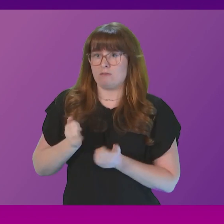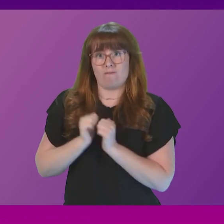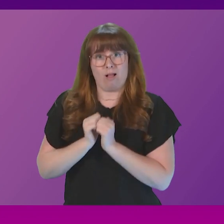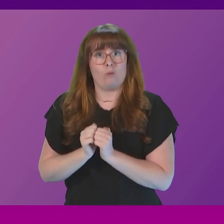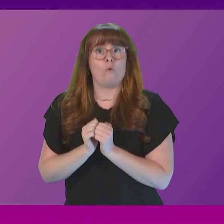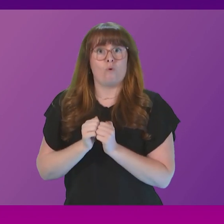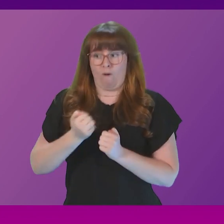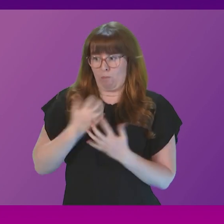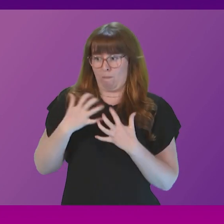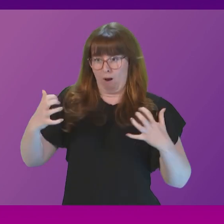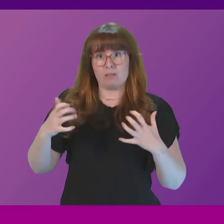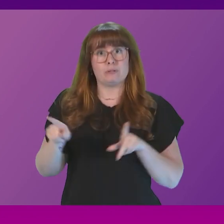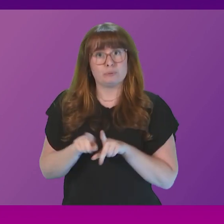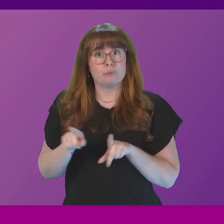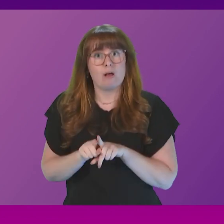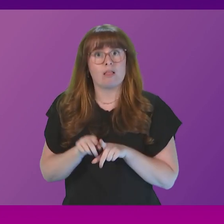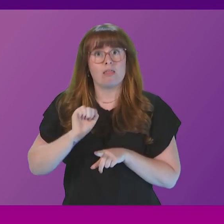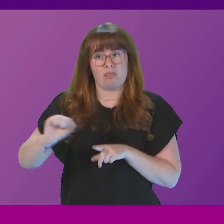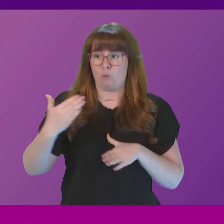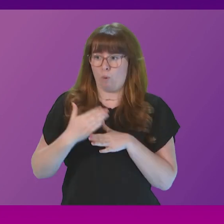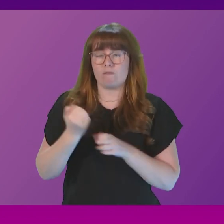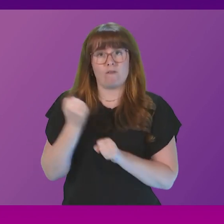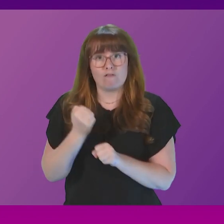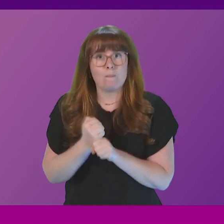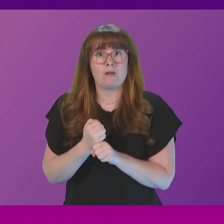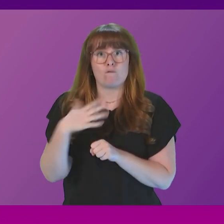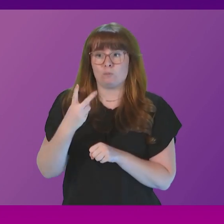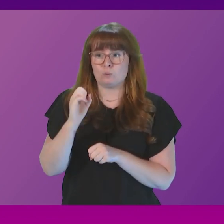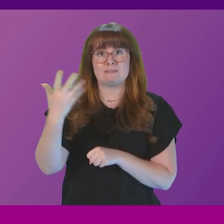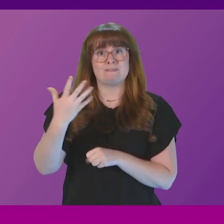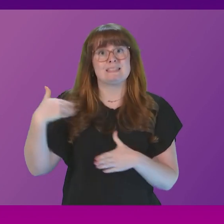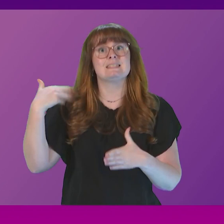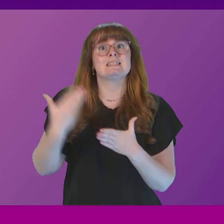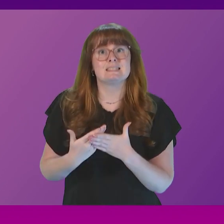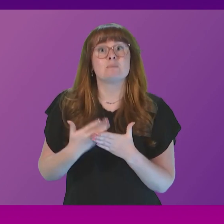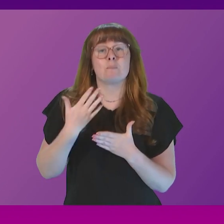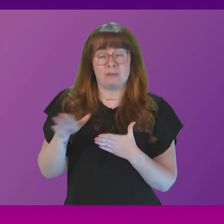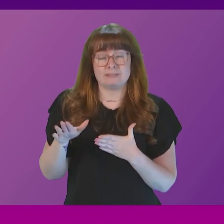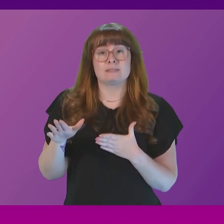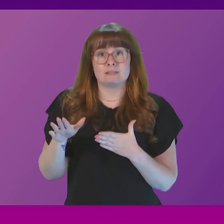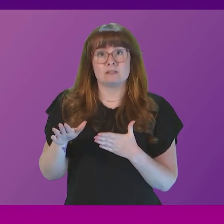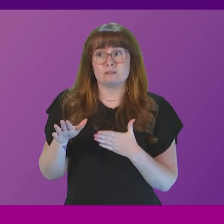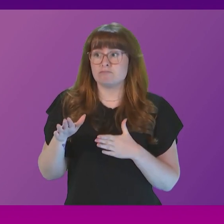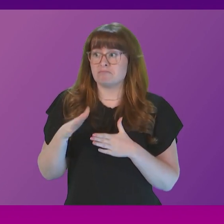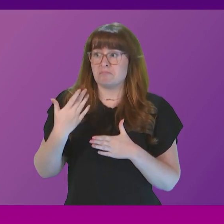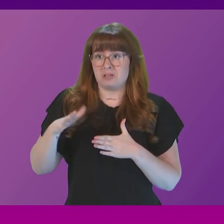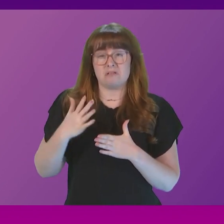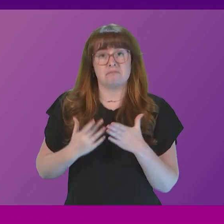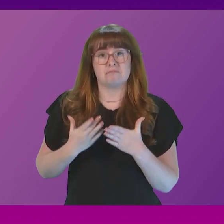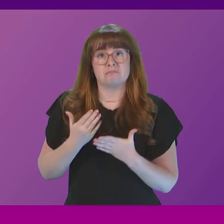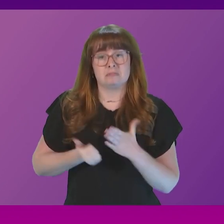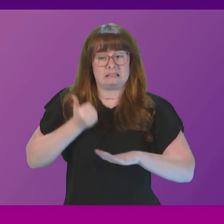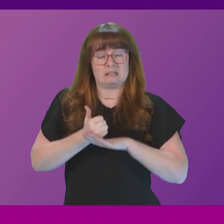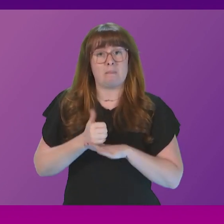in this Parliament, and certainly the work of government. And since 2015, we've taken forward no fewer than six